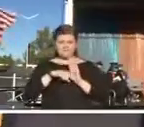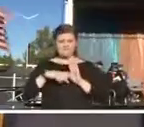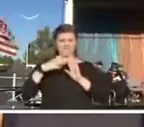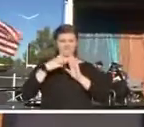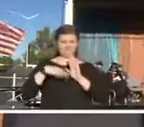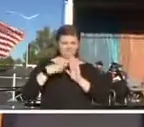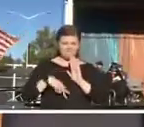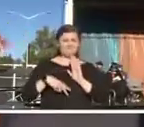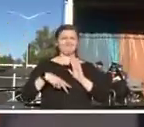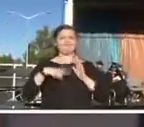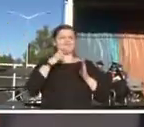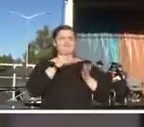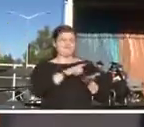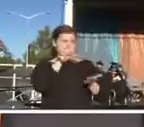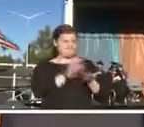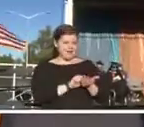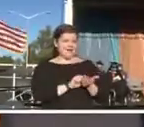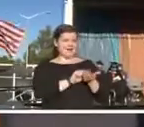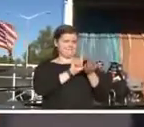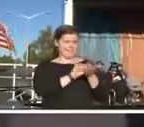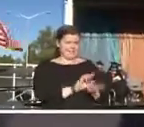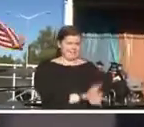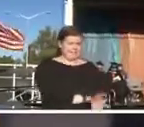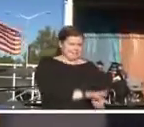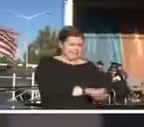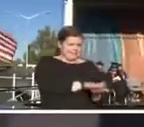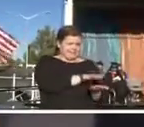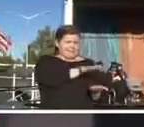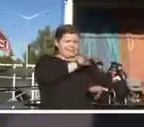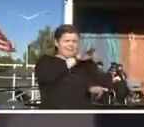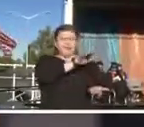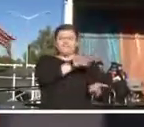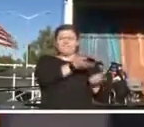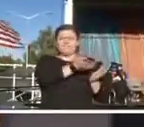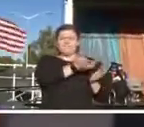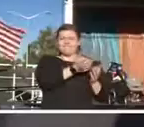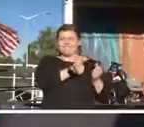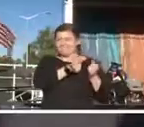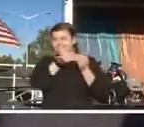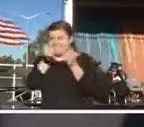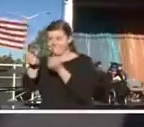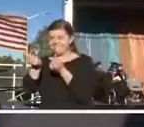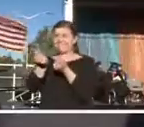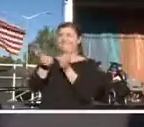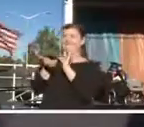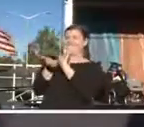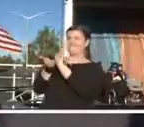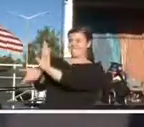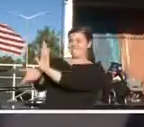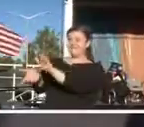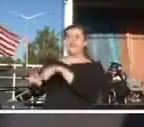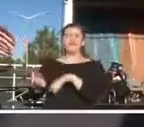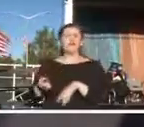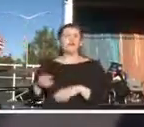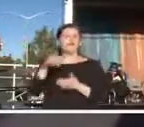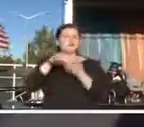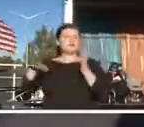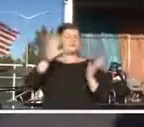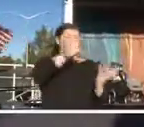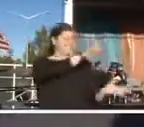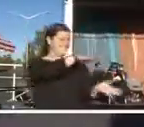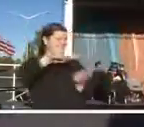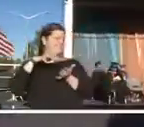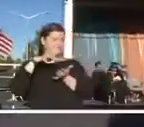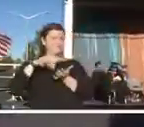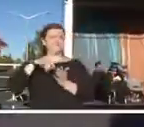all of their readings and assignments on paper and then hand deliver them to Larch. Then the students had to complete their assignments by